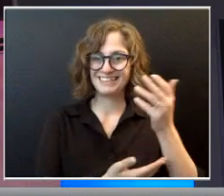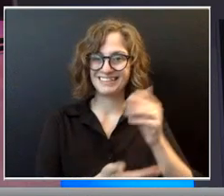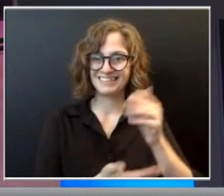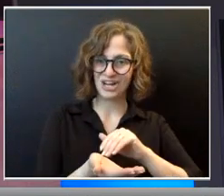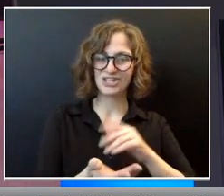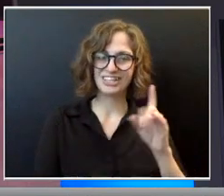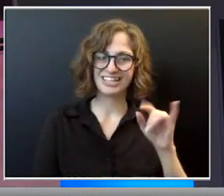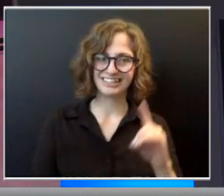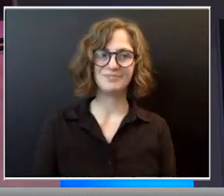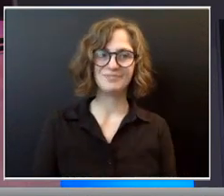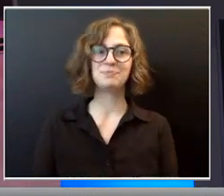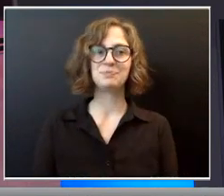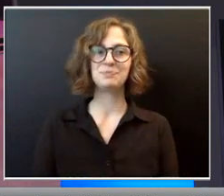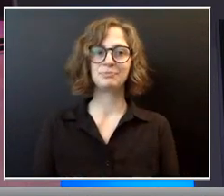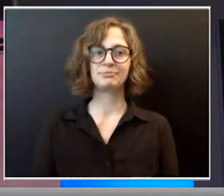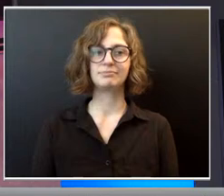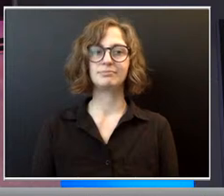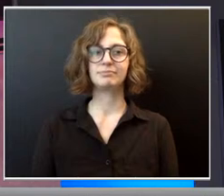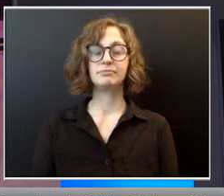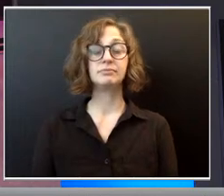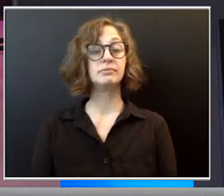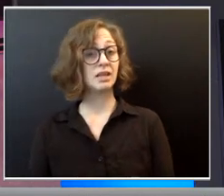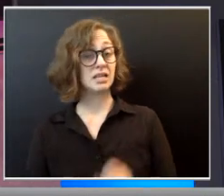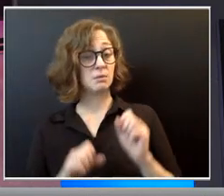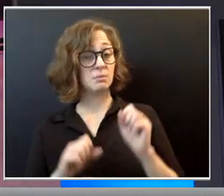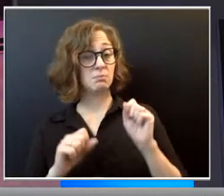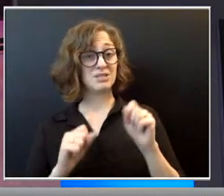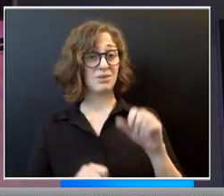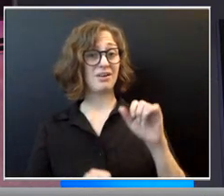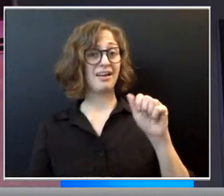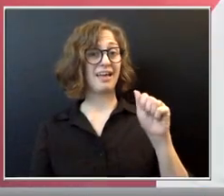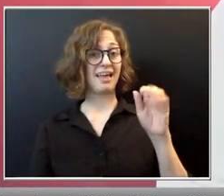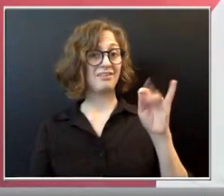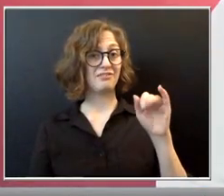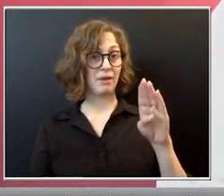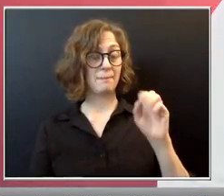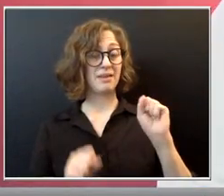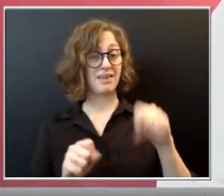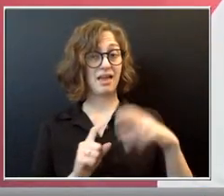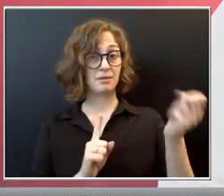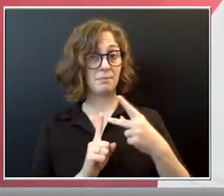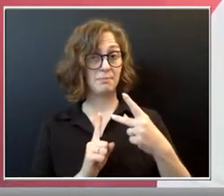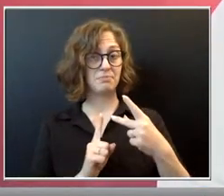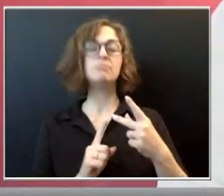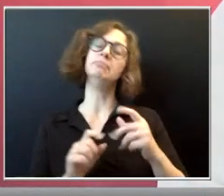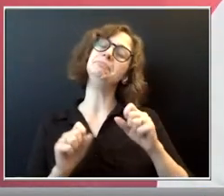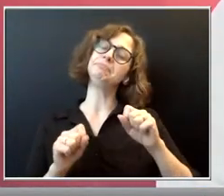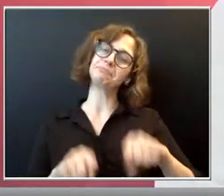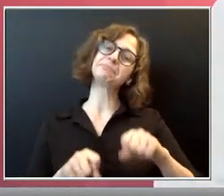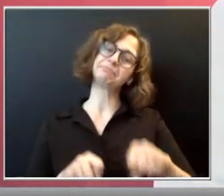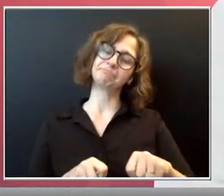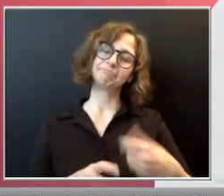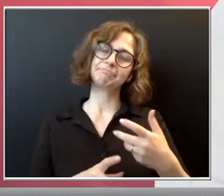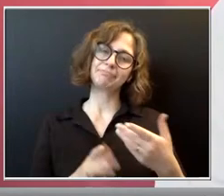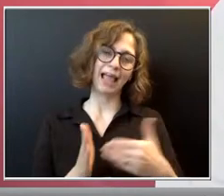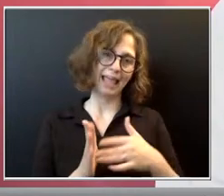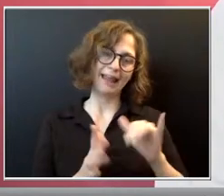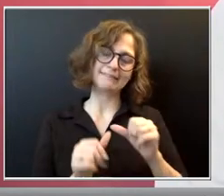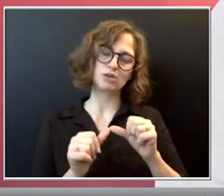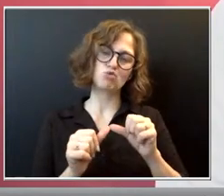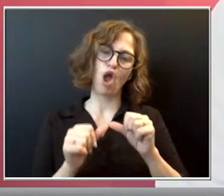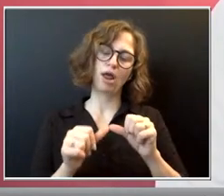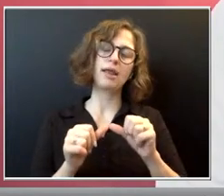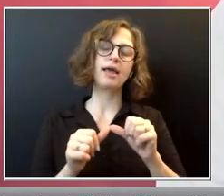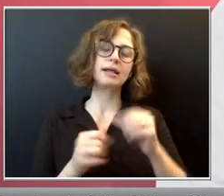AFib can come back? It can. Like mm-hmm. I said, it is a chronic disease, so it does require surveillance. But if we catch